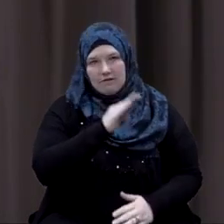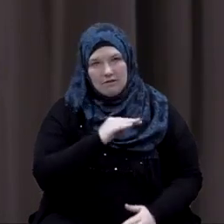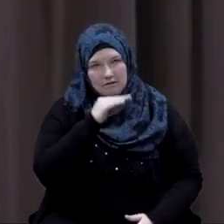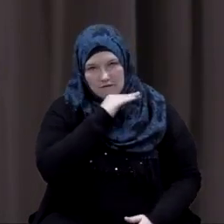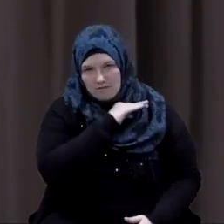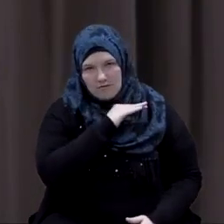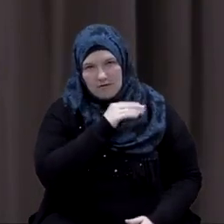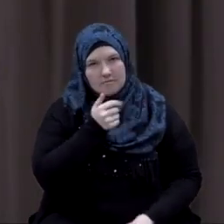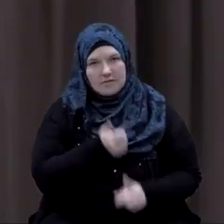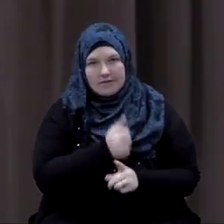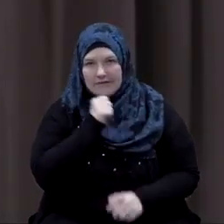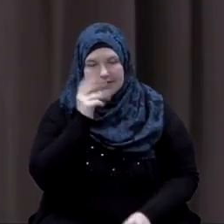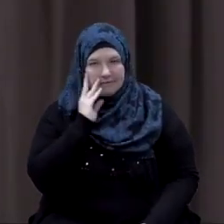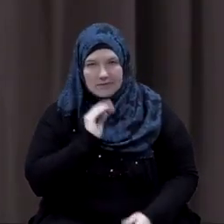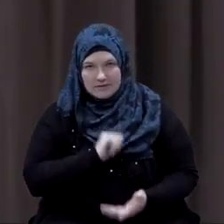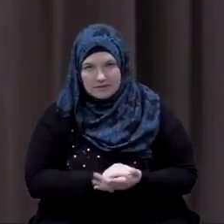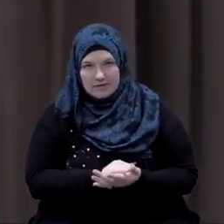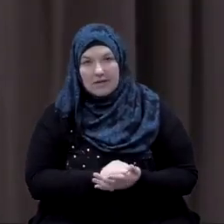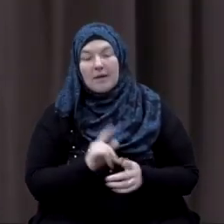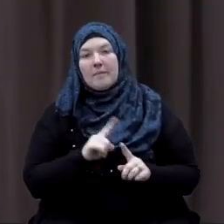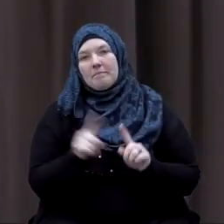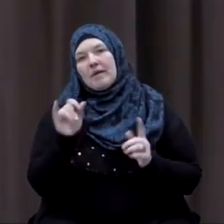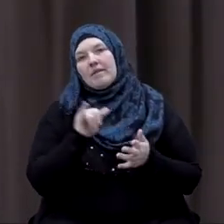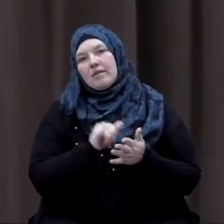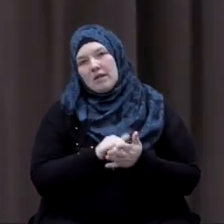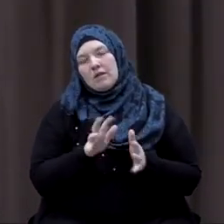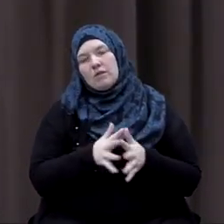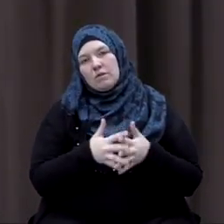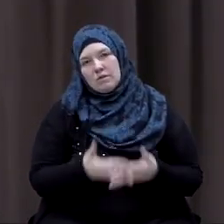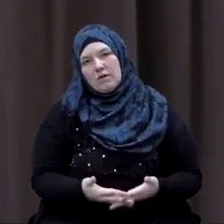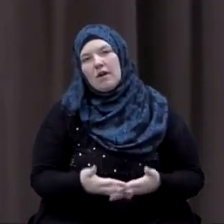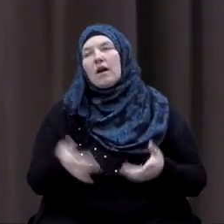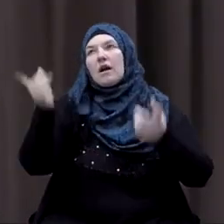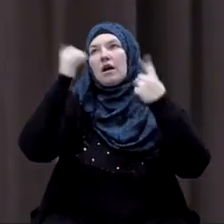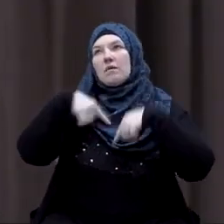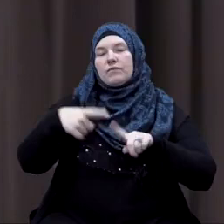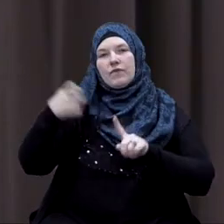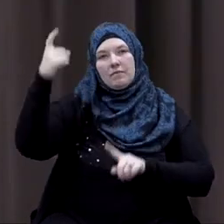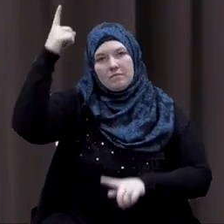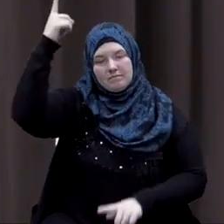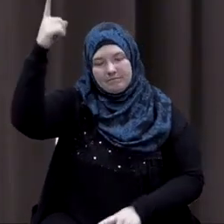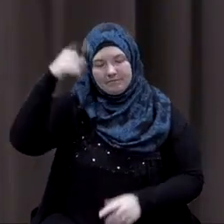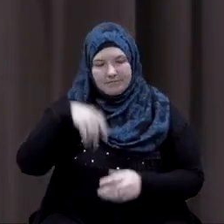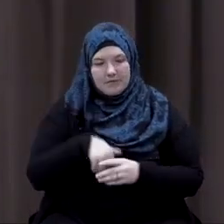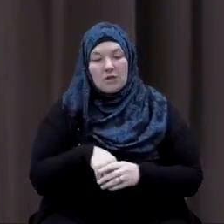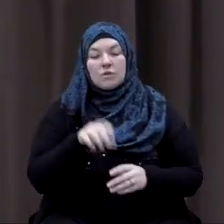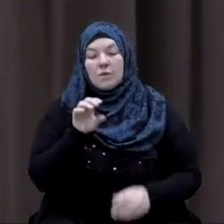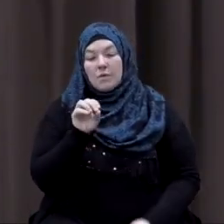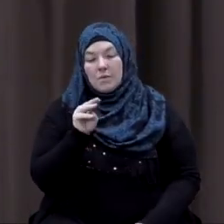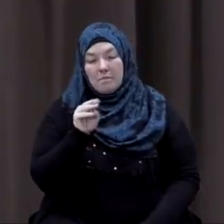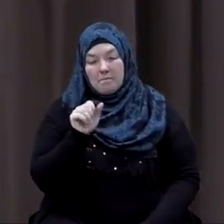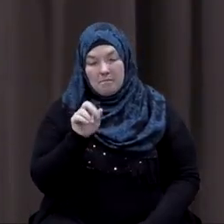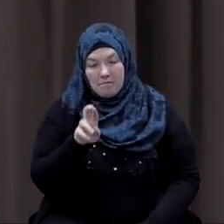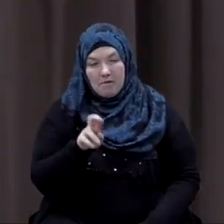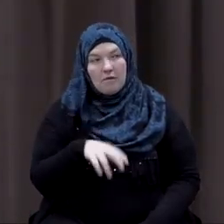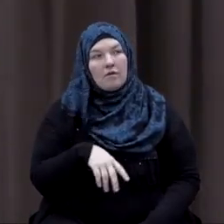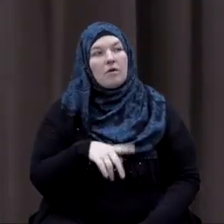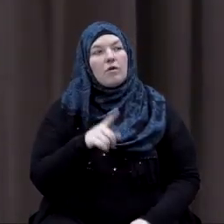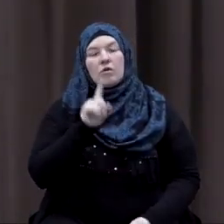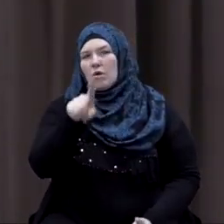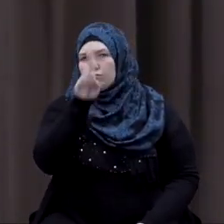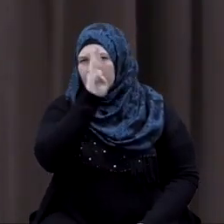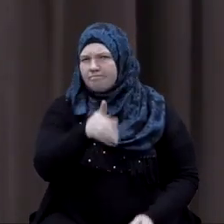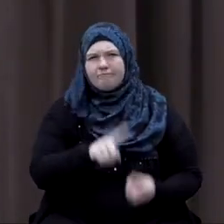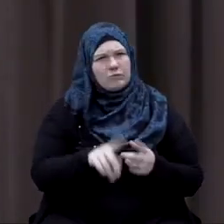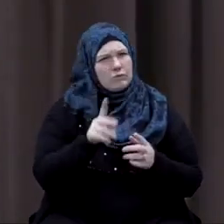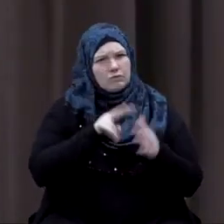didn't experience this. But this is the Quran. It comes from Allah subhanahu wa ta'ala. So Umar ibn Khattab goes directly